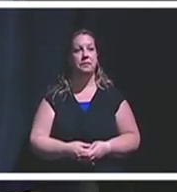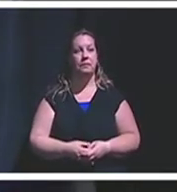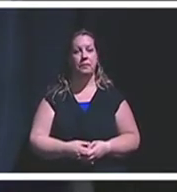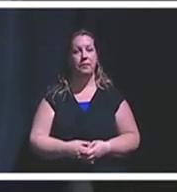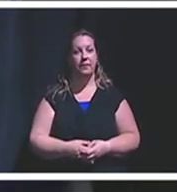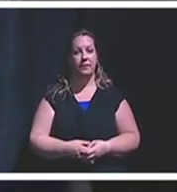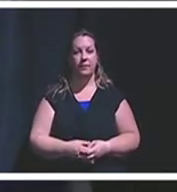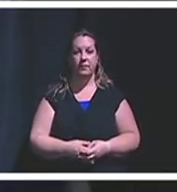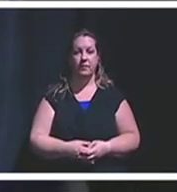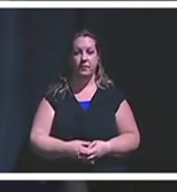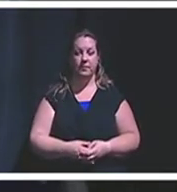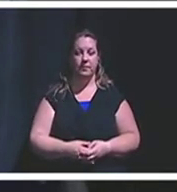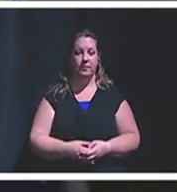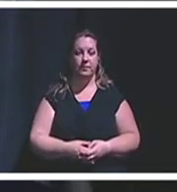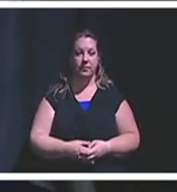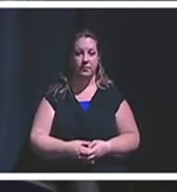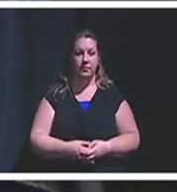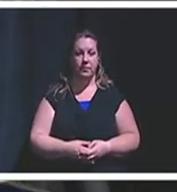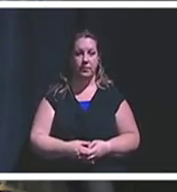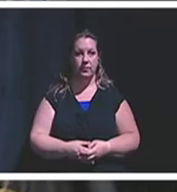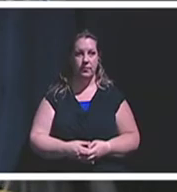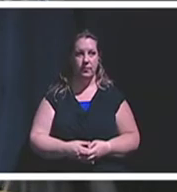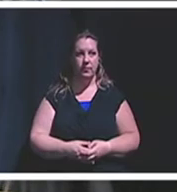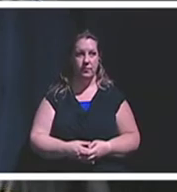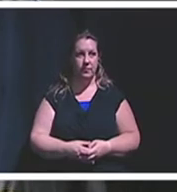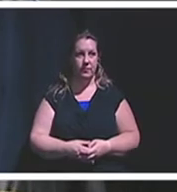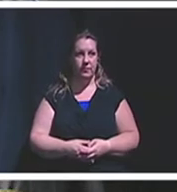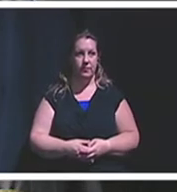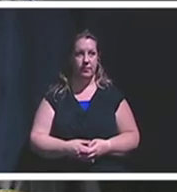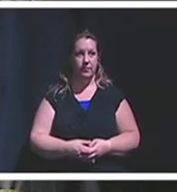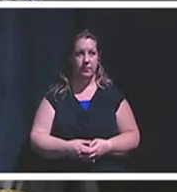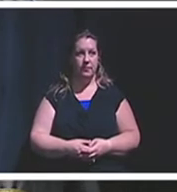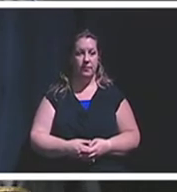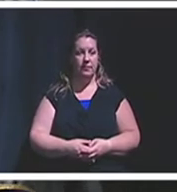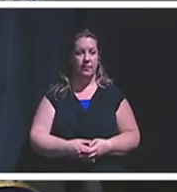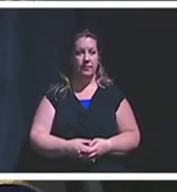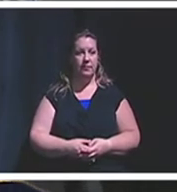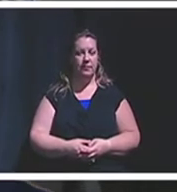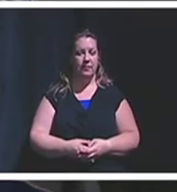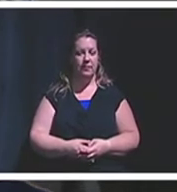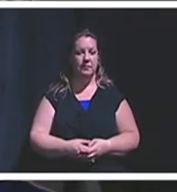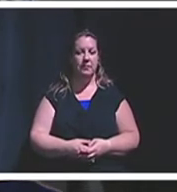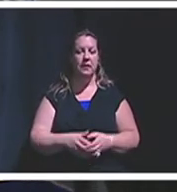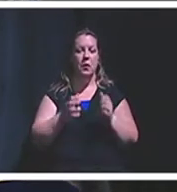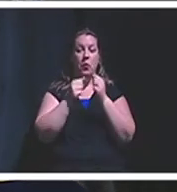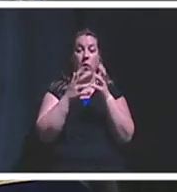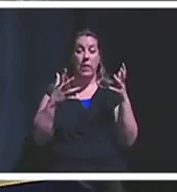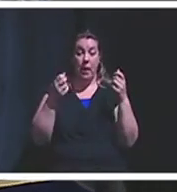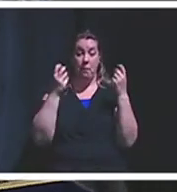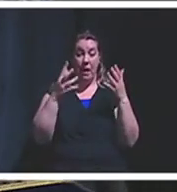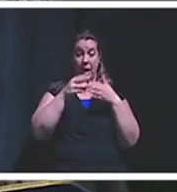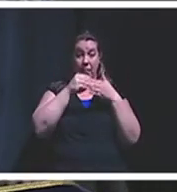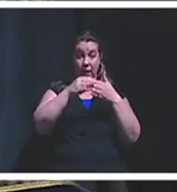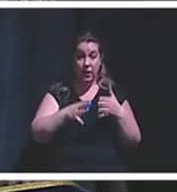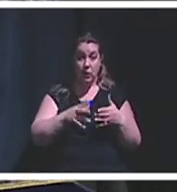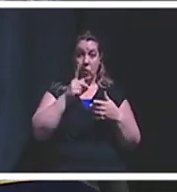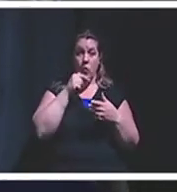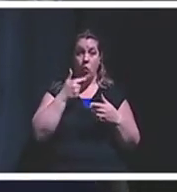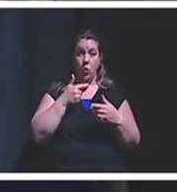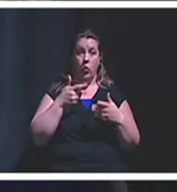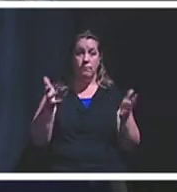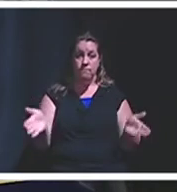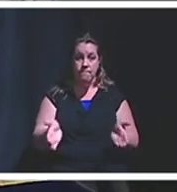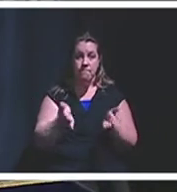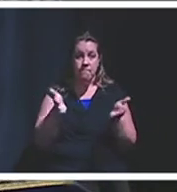point without many leaders whose guidance kept you moving in the right direction. And in